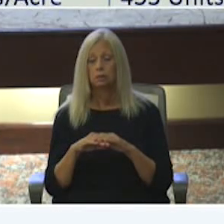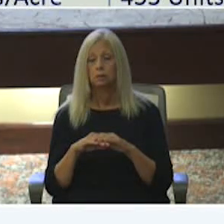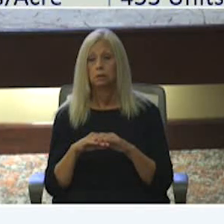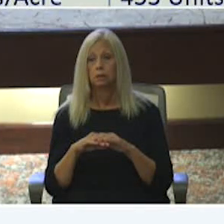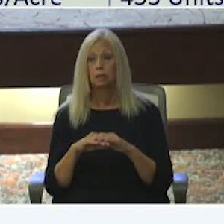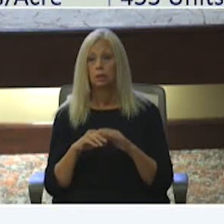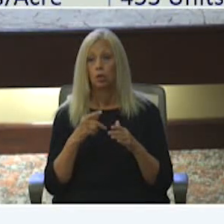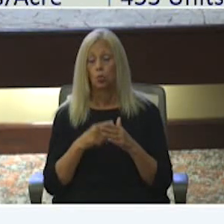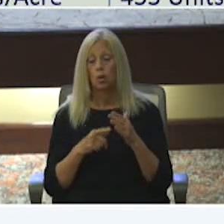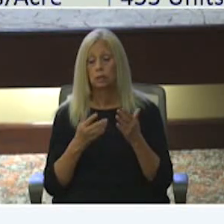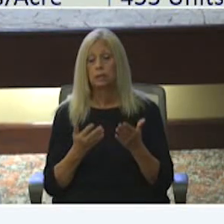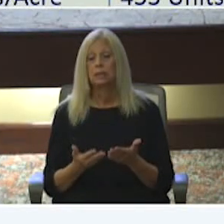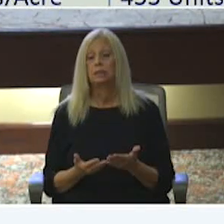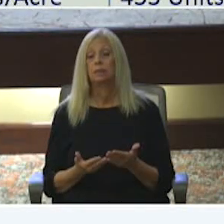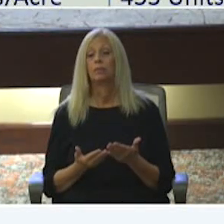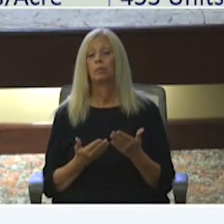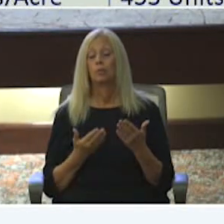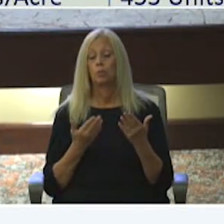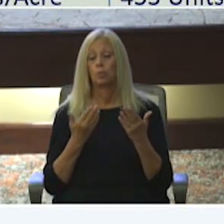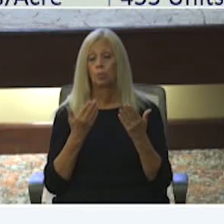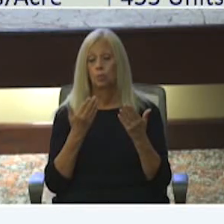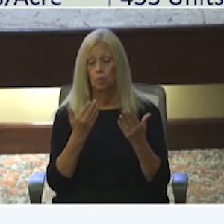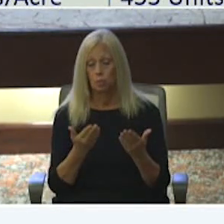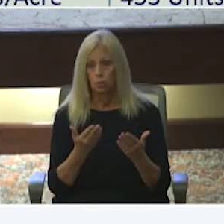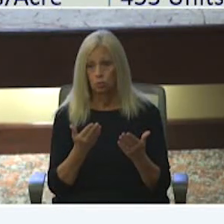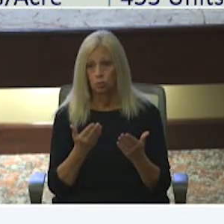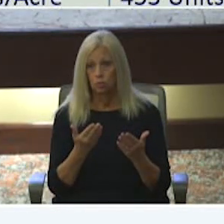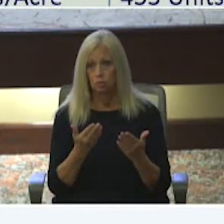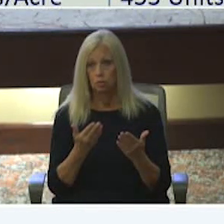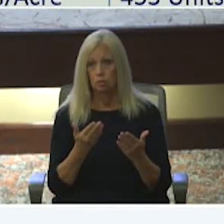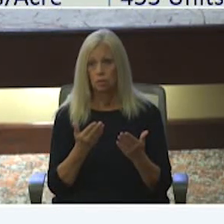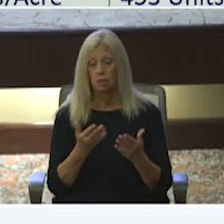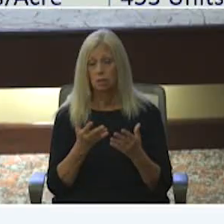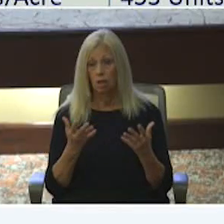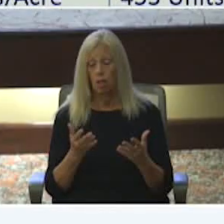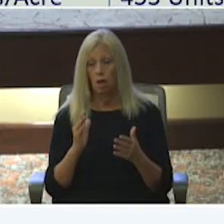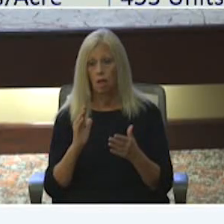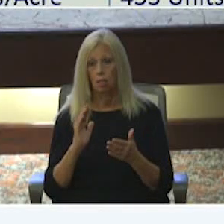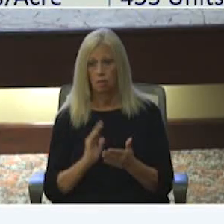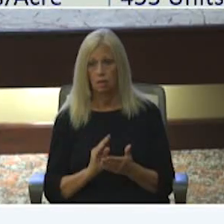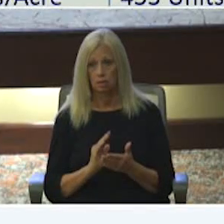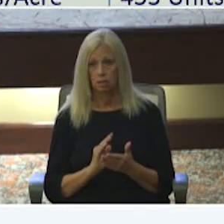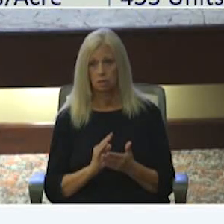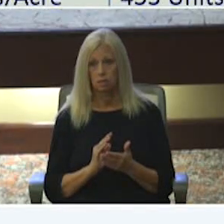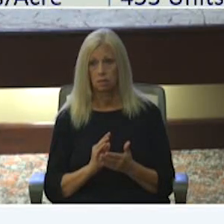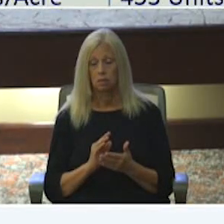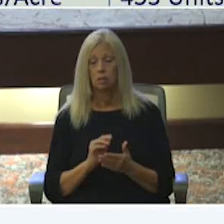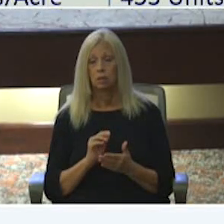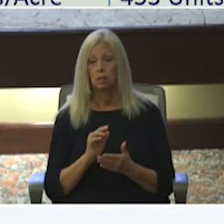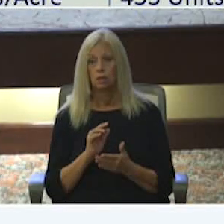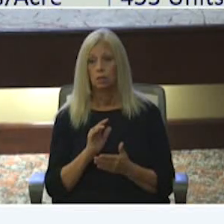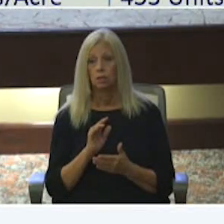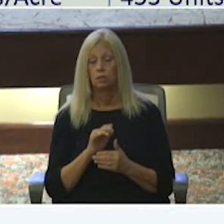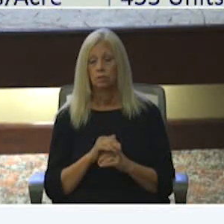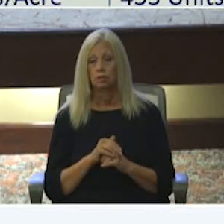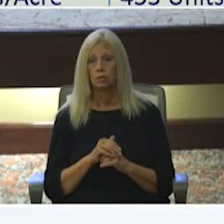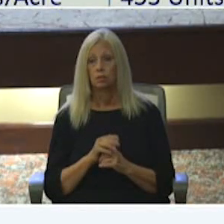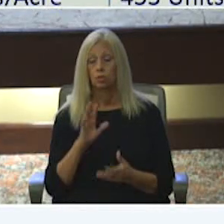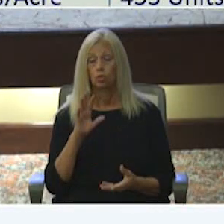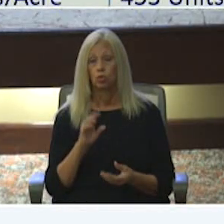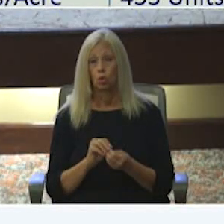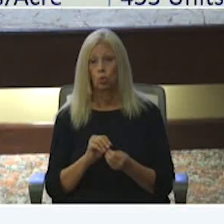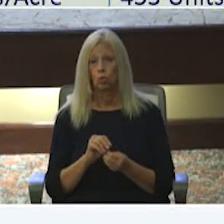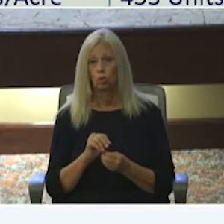What's being proposed is a lot lower. It's at 25 units an acre. So total